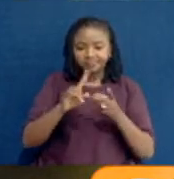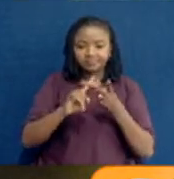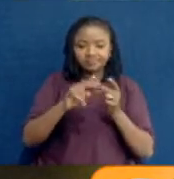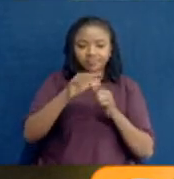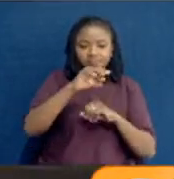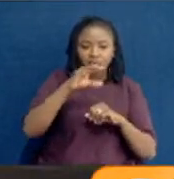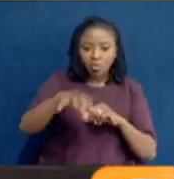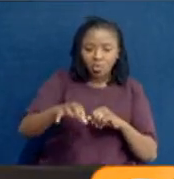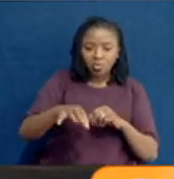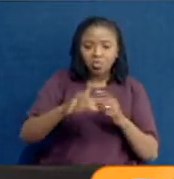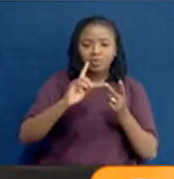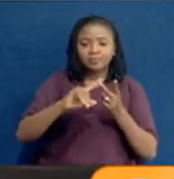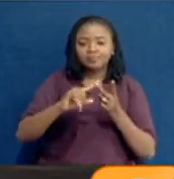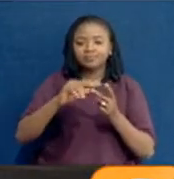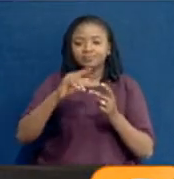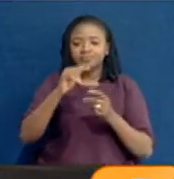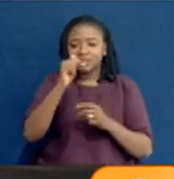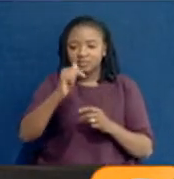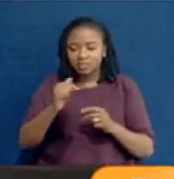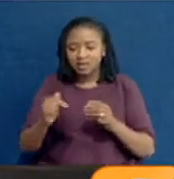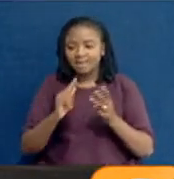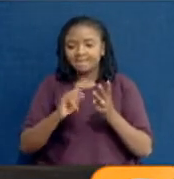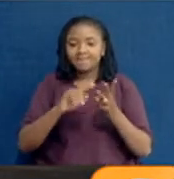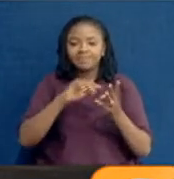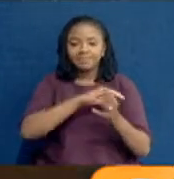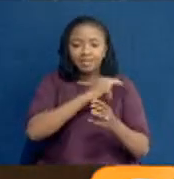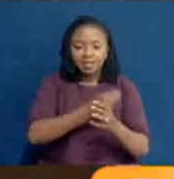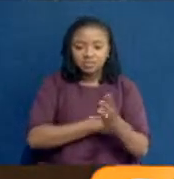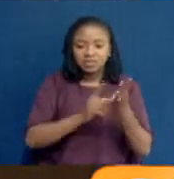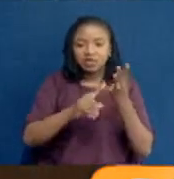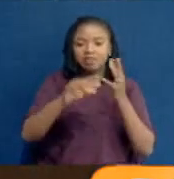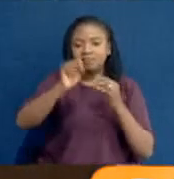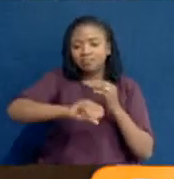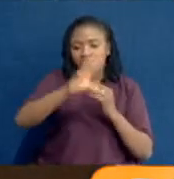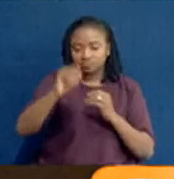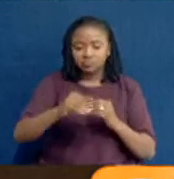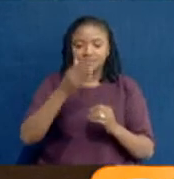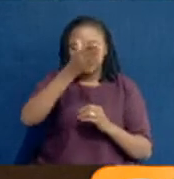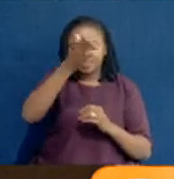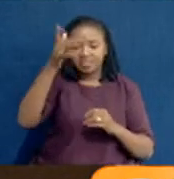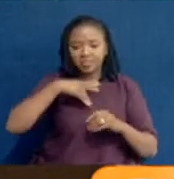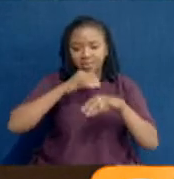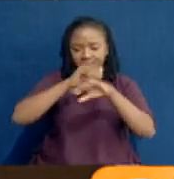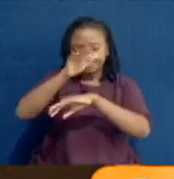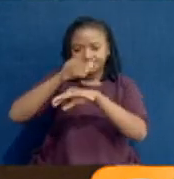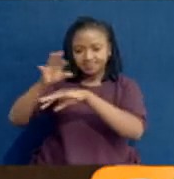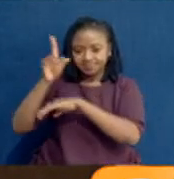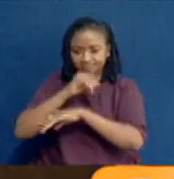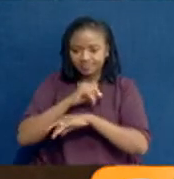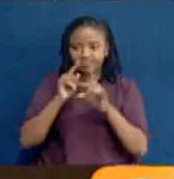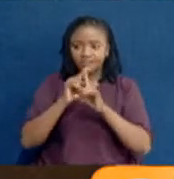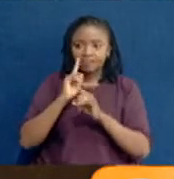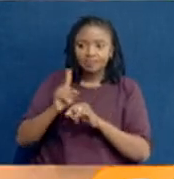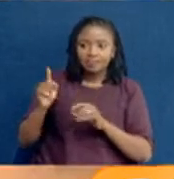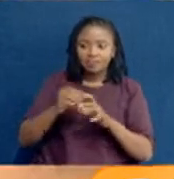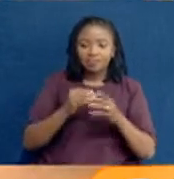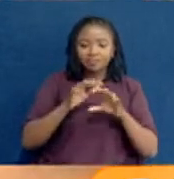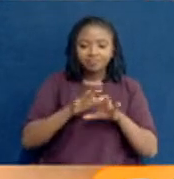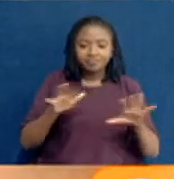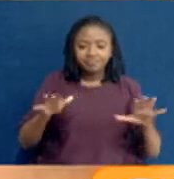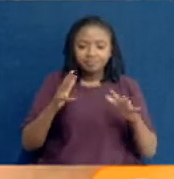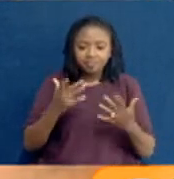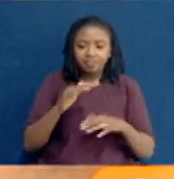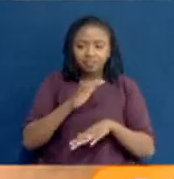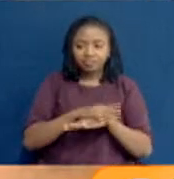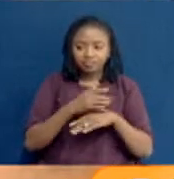DRC. Tanzania, and also South Africa. Mobi Water markets itself mostly through social media platforms and